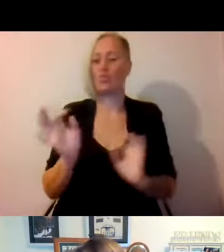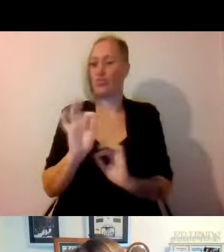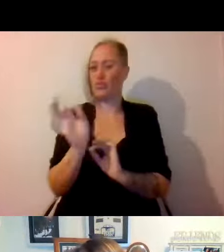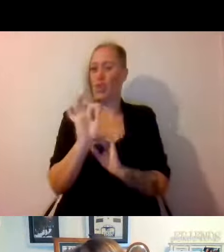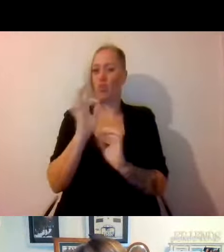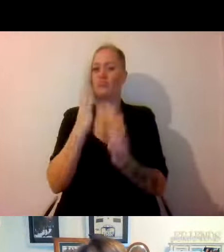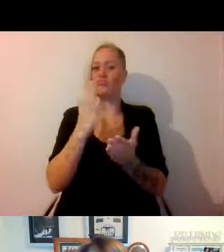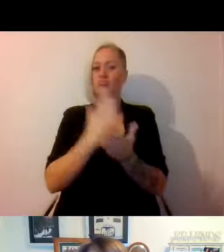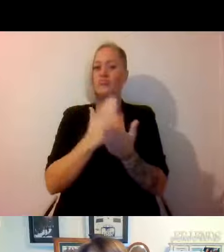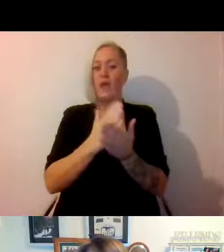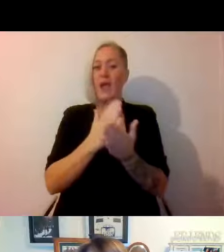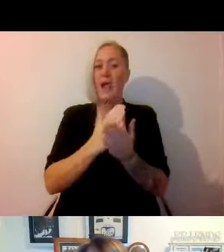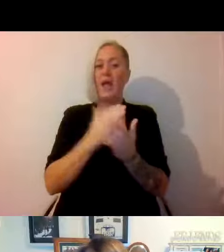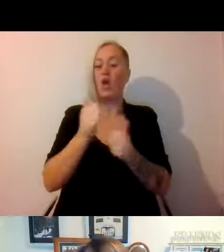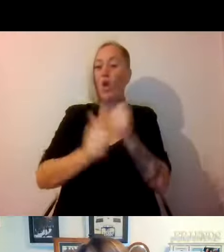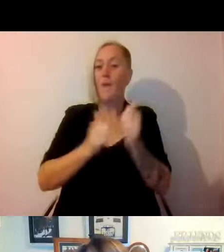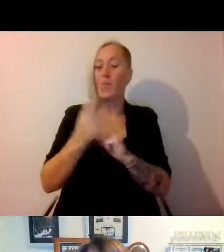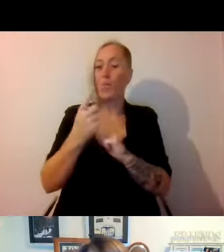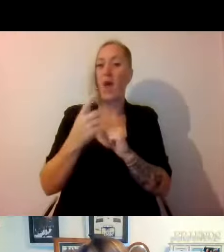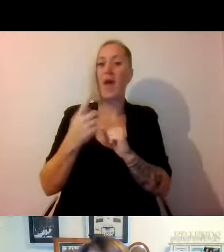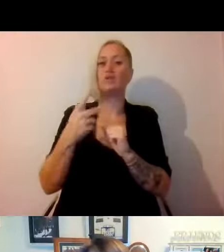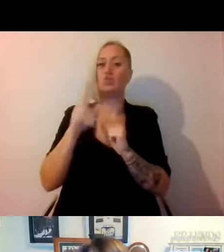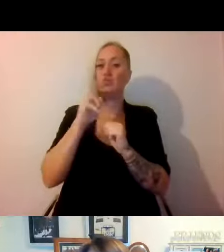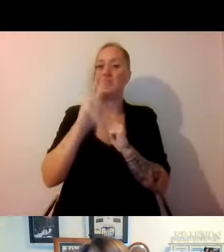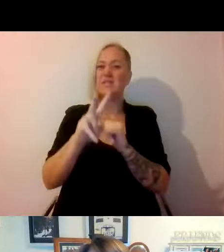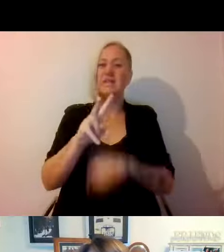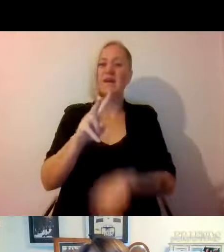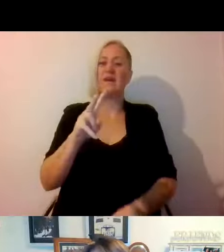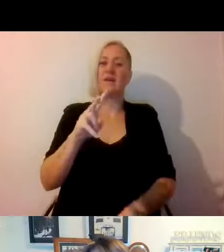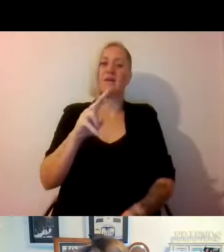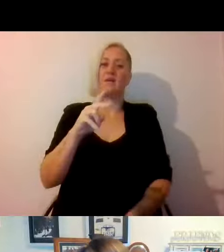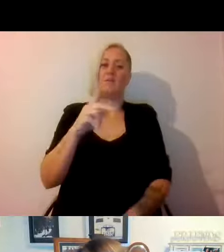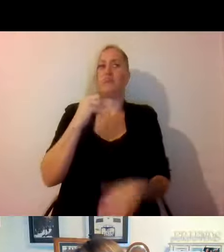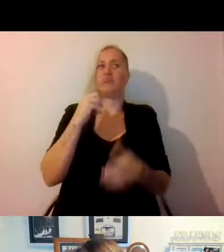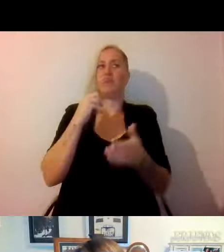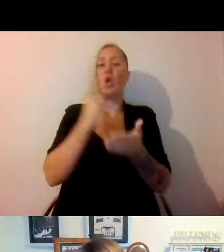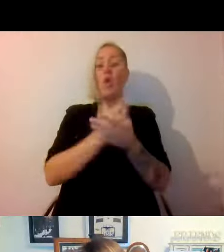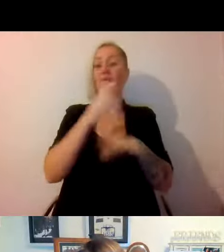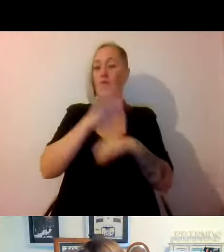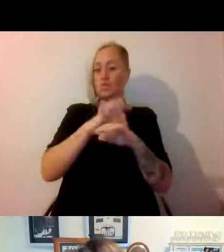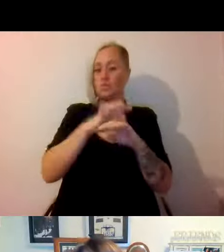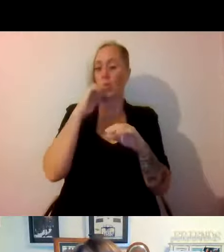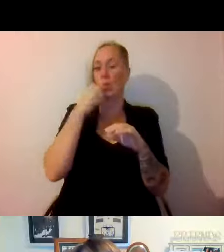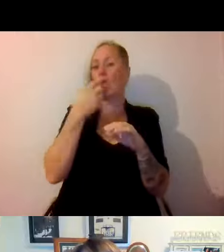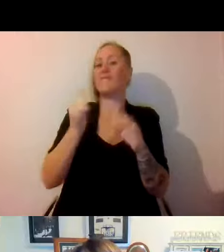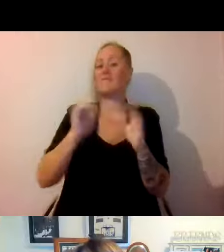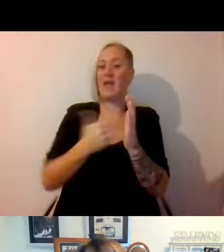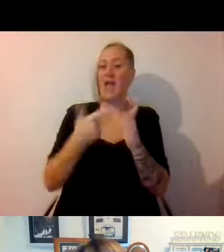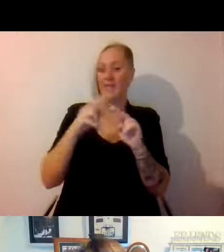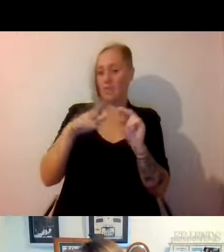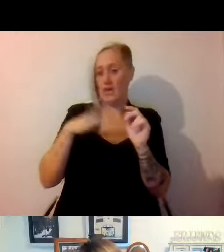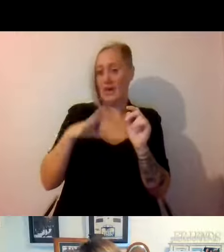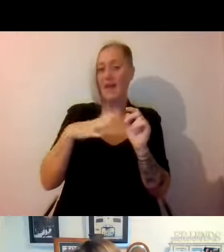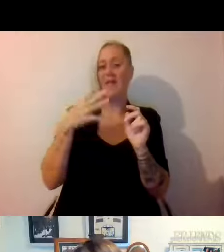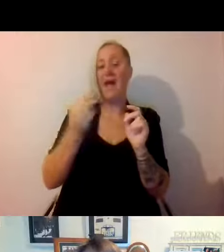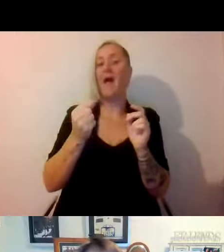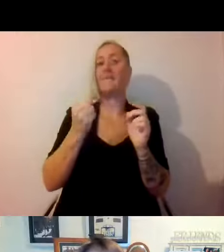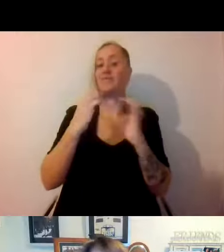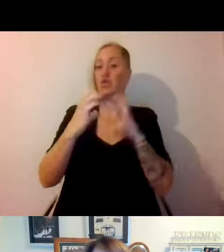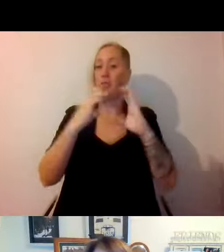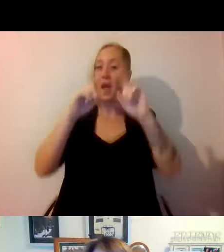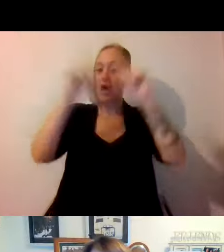really common ones that are seen. You'll see them. A lot of hospitals will have now, if you need them, they have communication boards